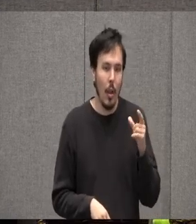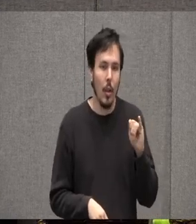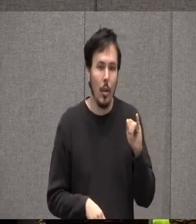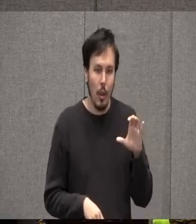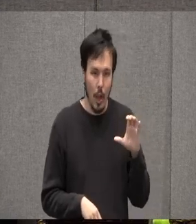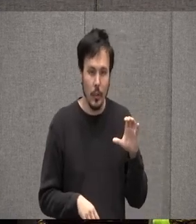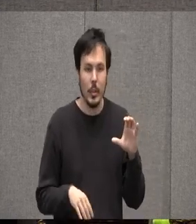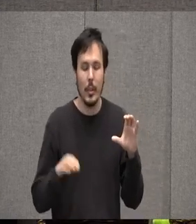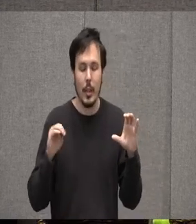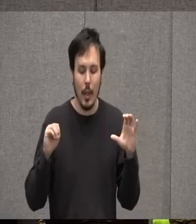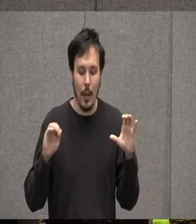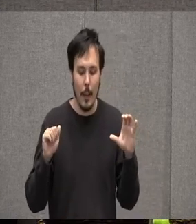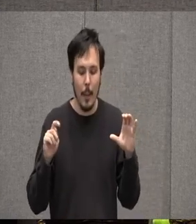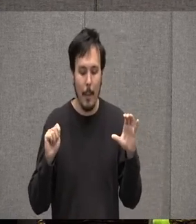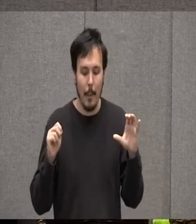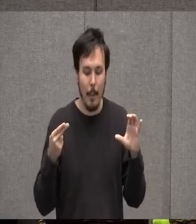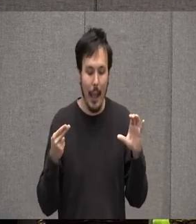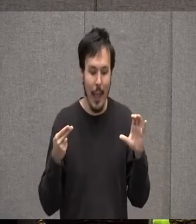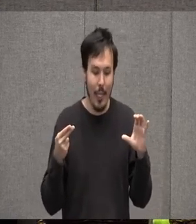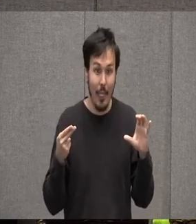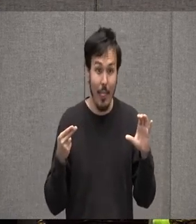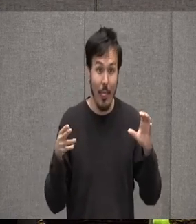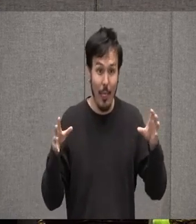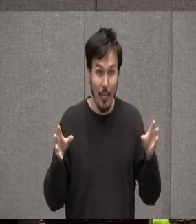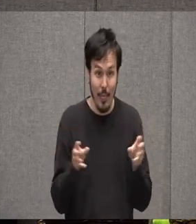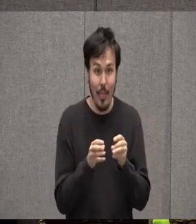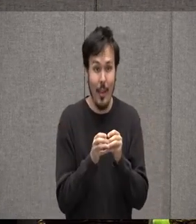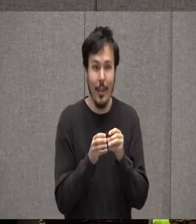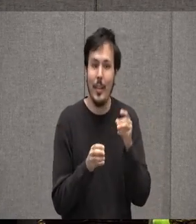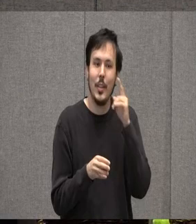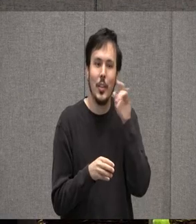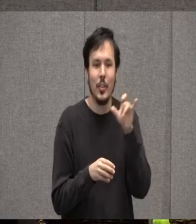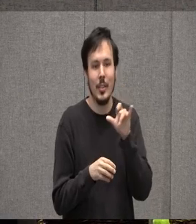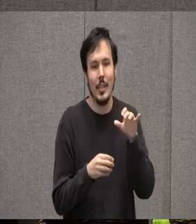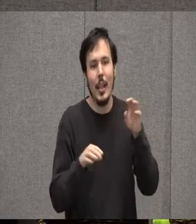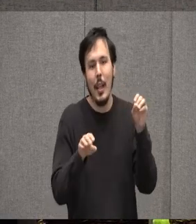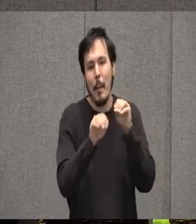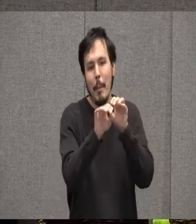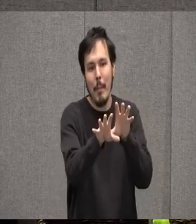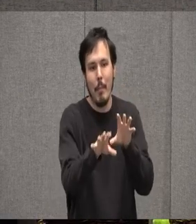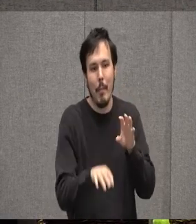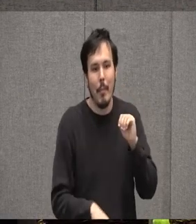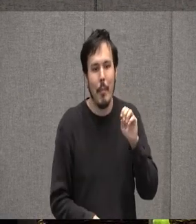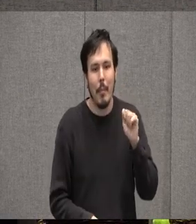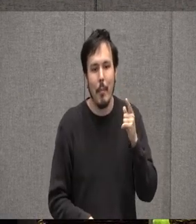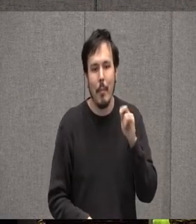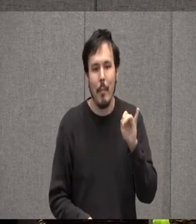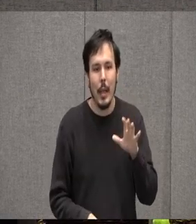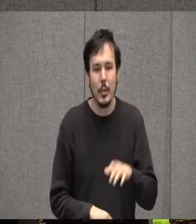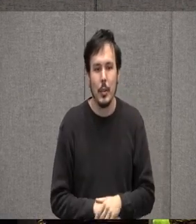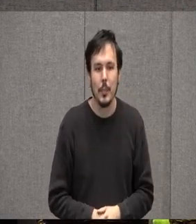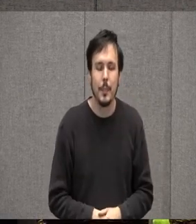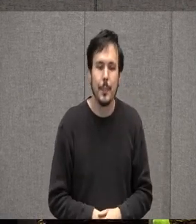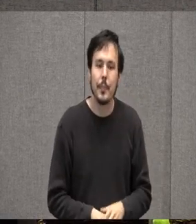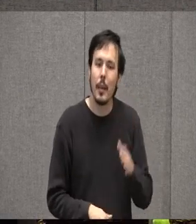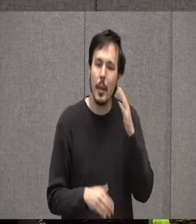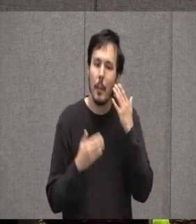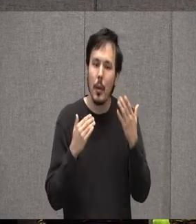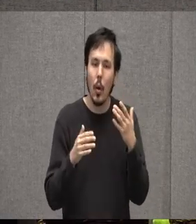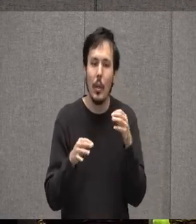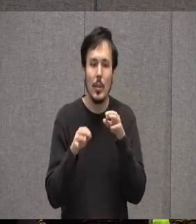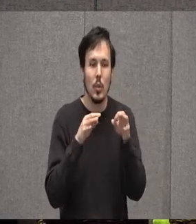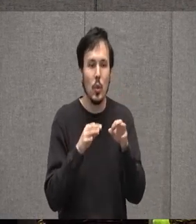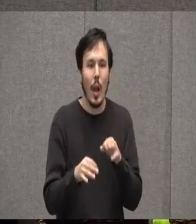using math at the same time. So it's like magic. We're trying to figure out how we're gonna do this. So let me describe a little bit about